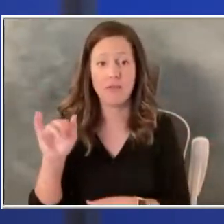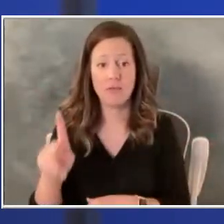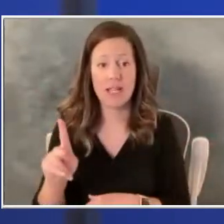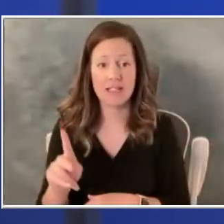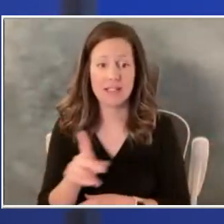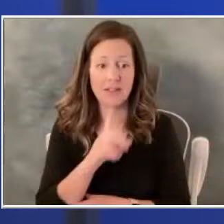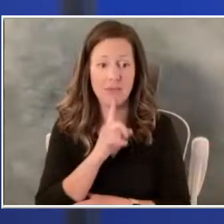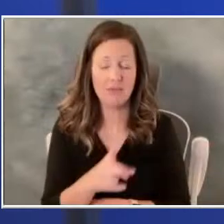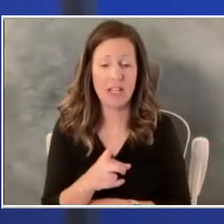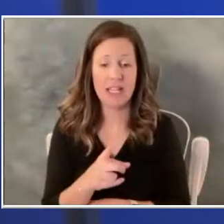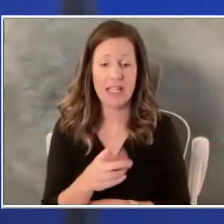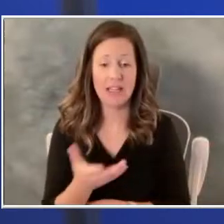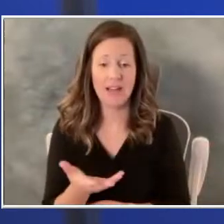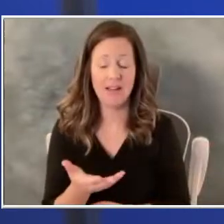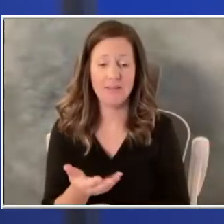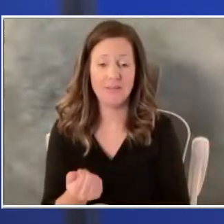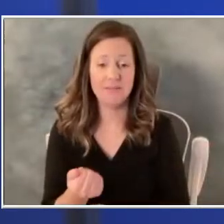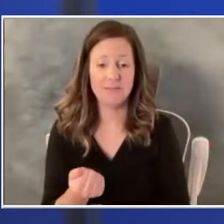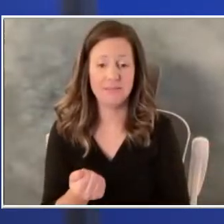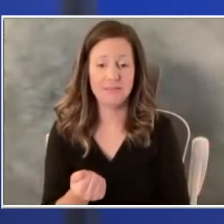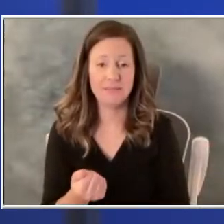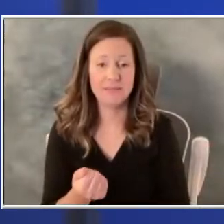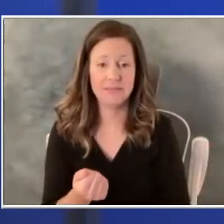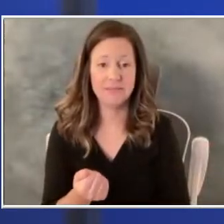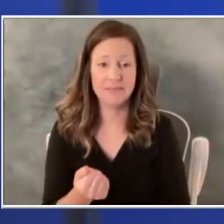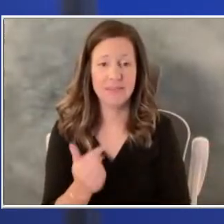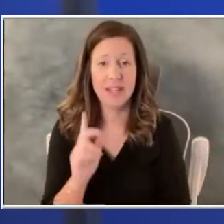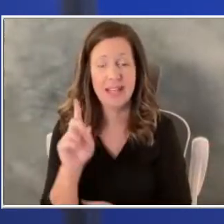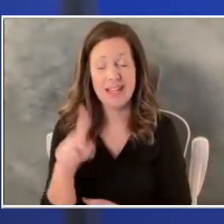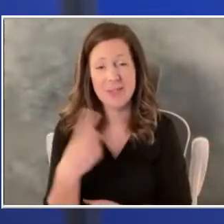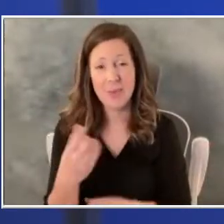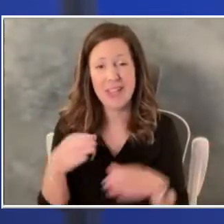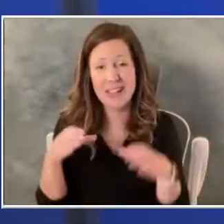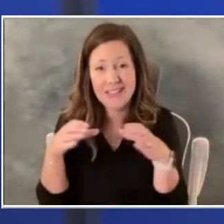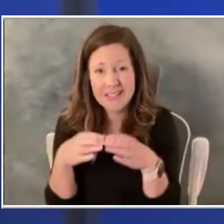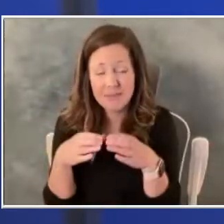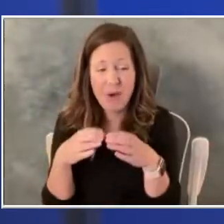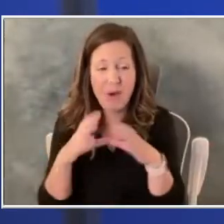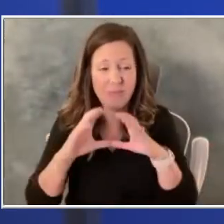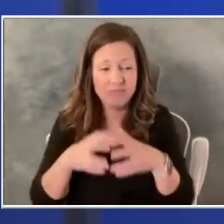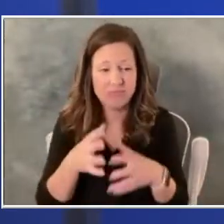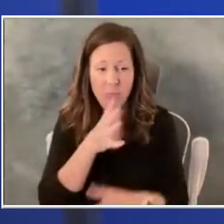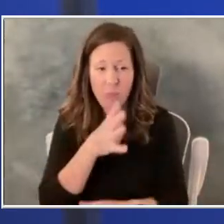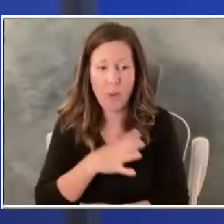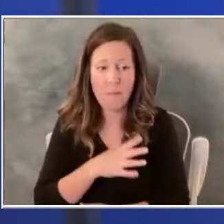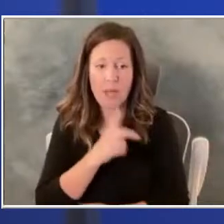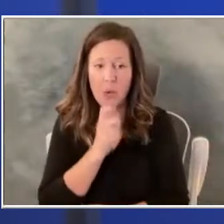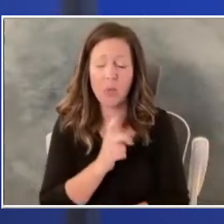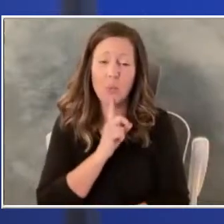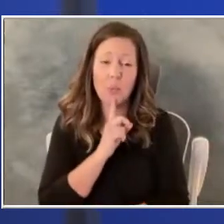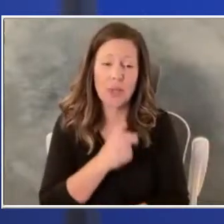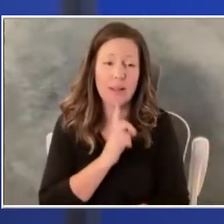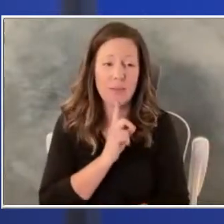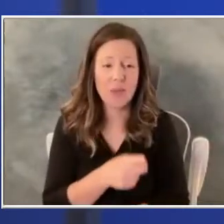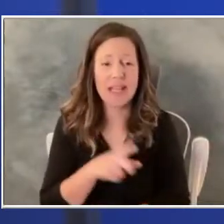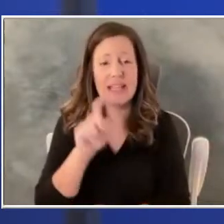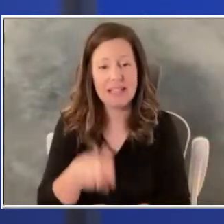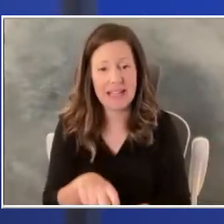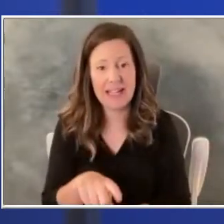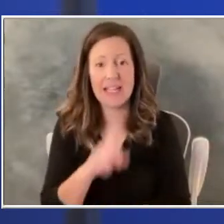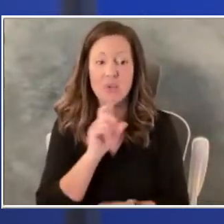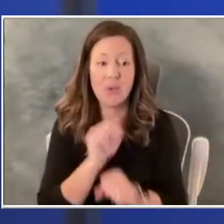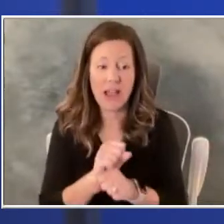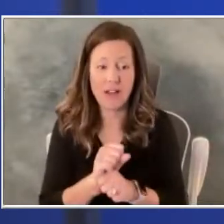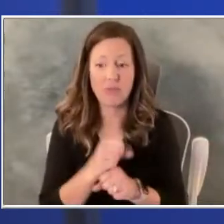only a minority of women who really need to take the